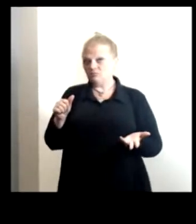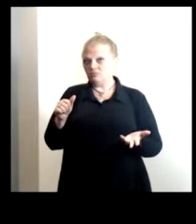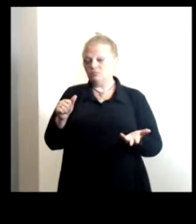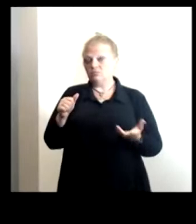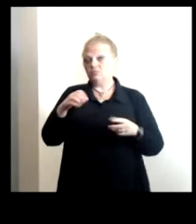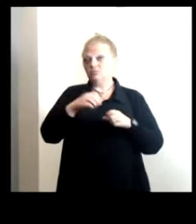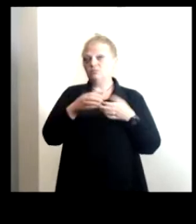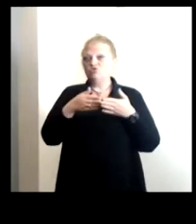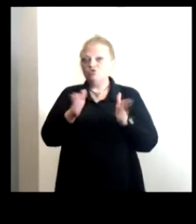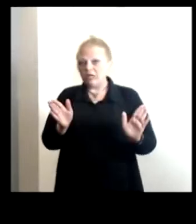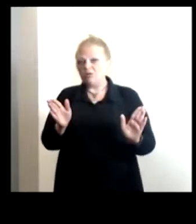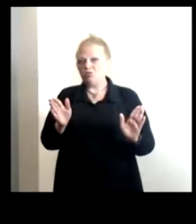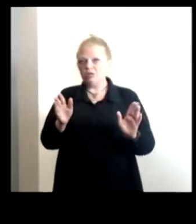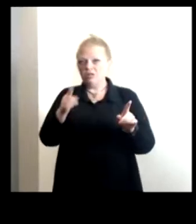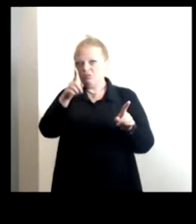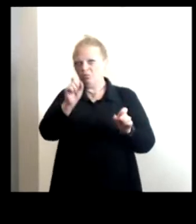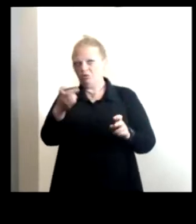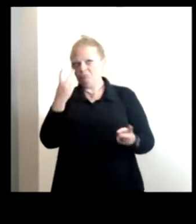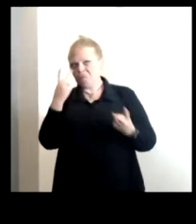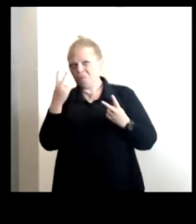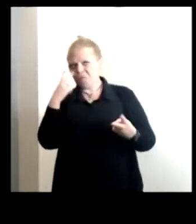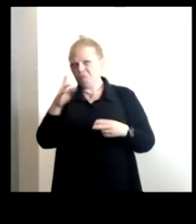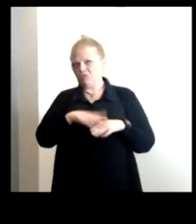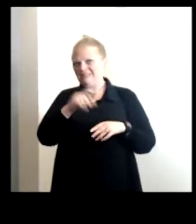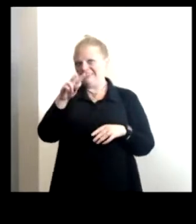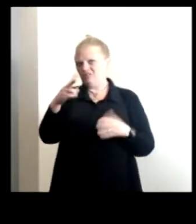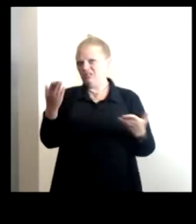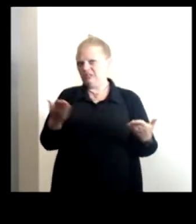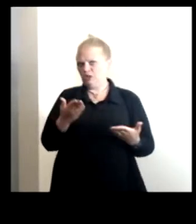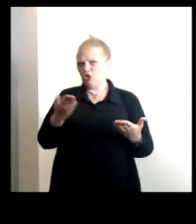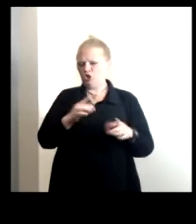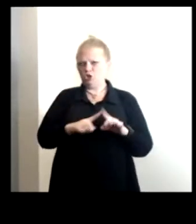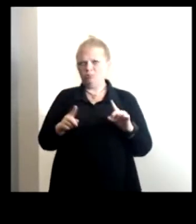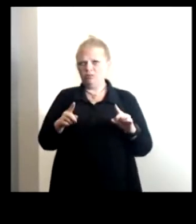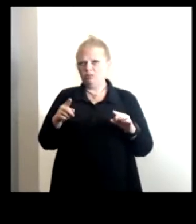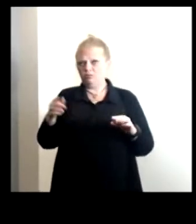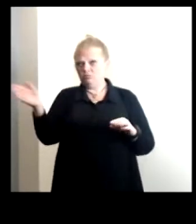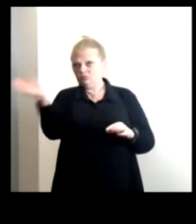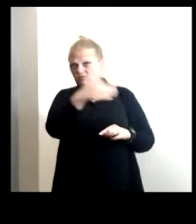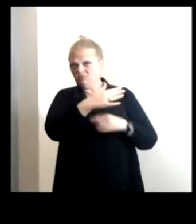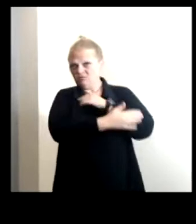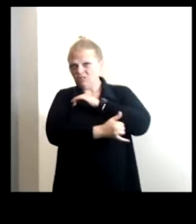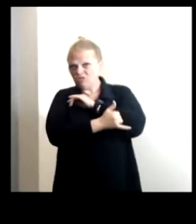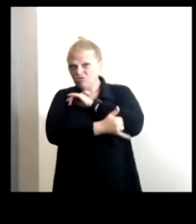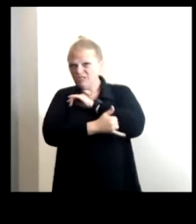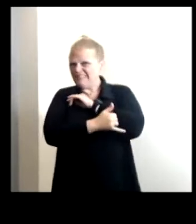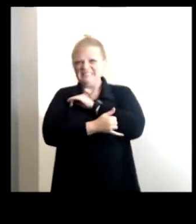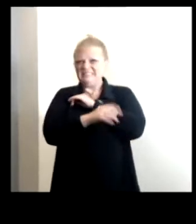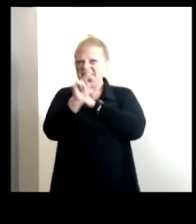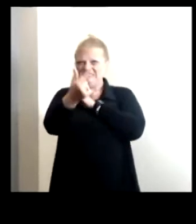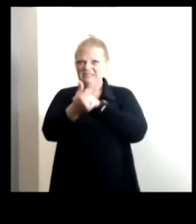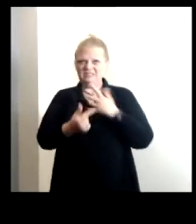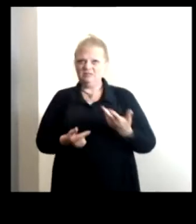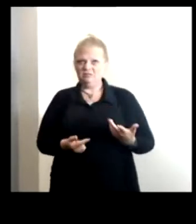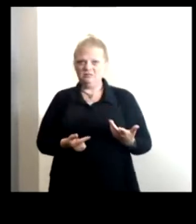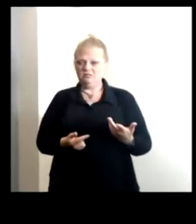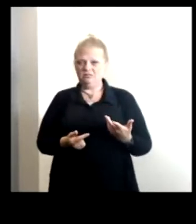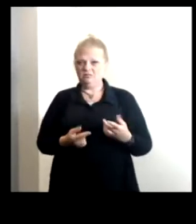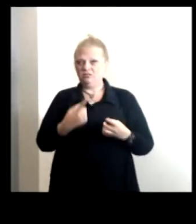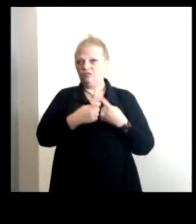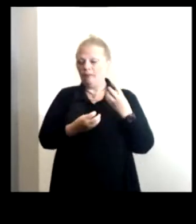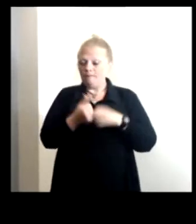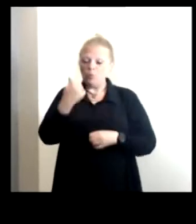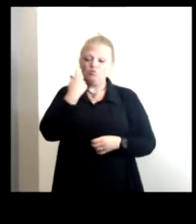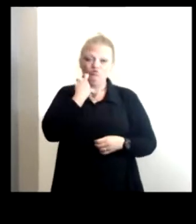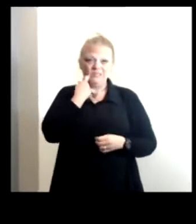are generally in the viewing area of the television stations here, but the rest of the country is not doing so good. And as I said, based on the most